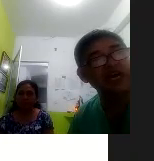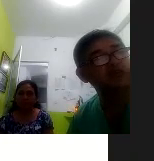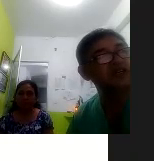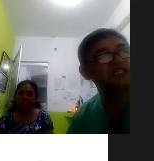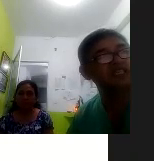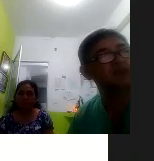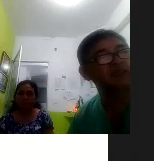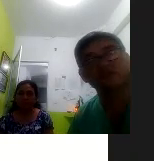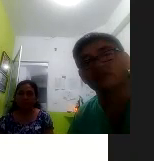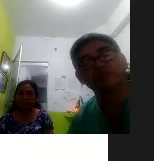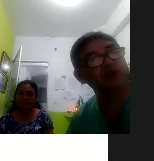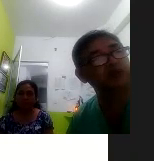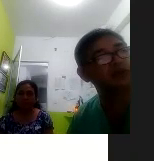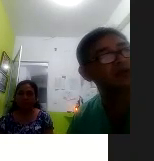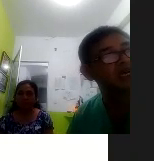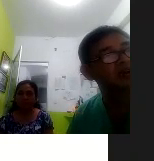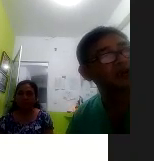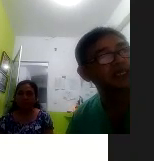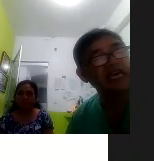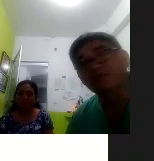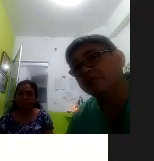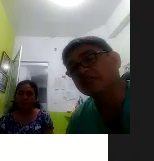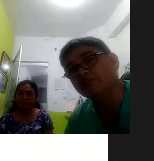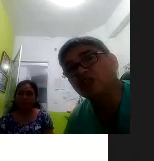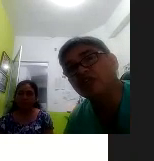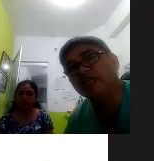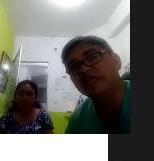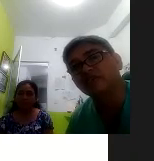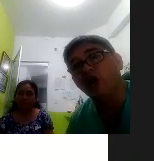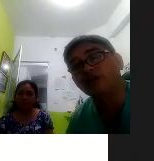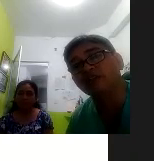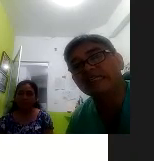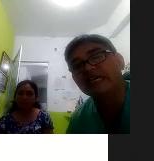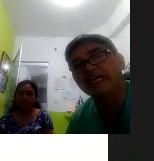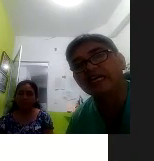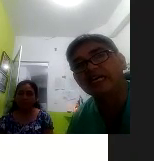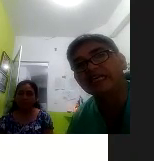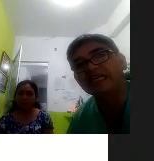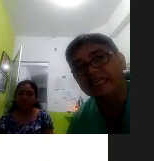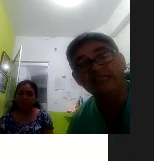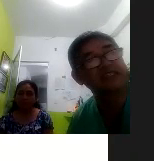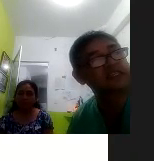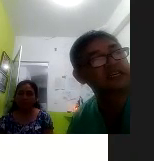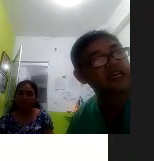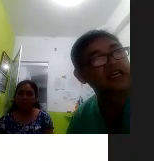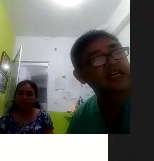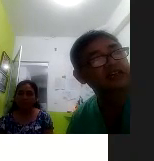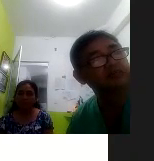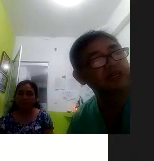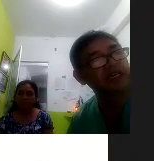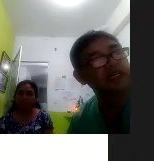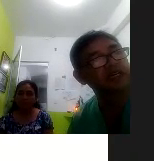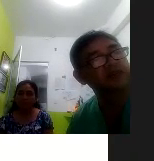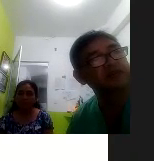It's very, very similar. Some people, when they bring, especially young kids,